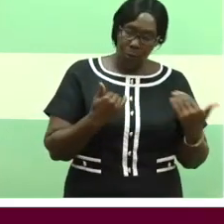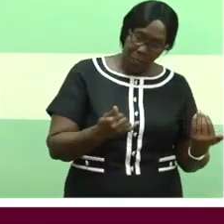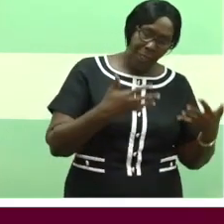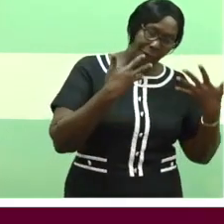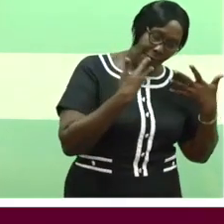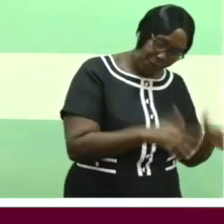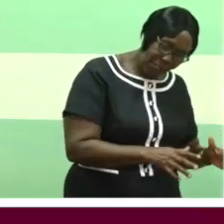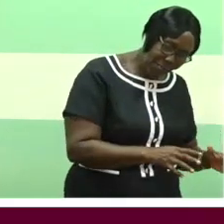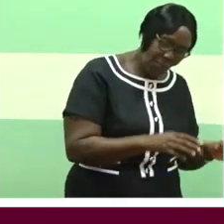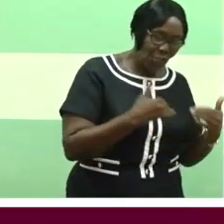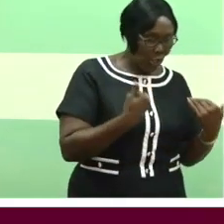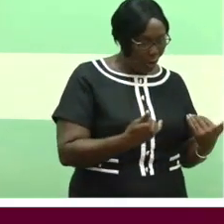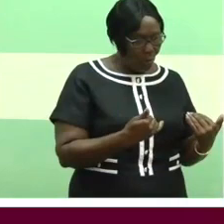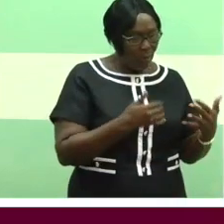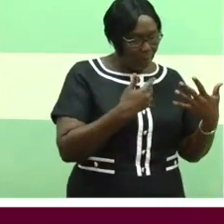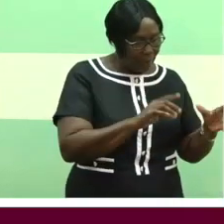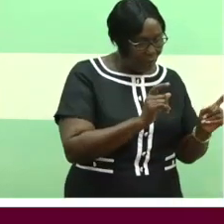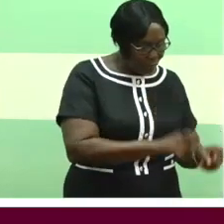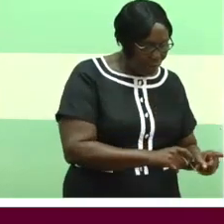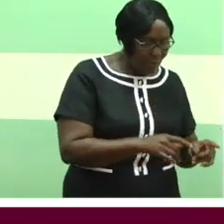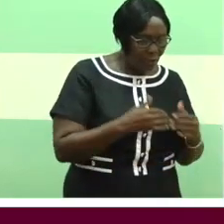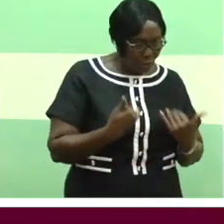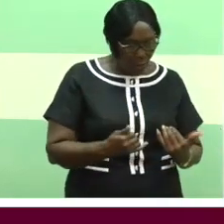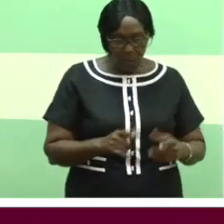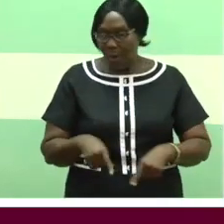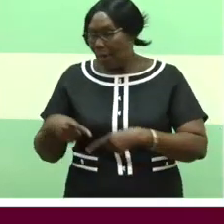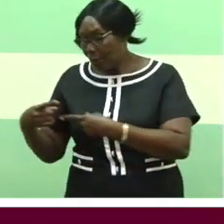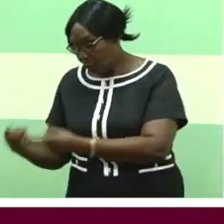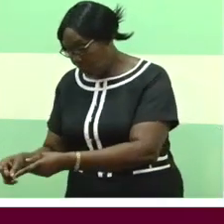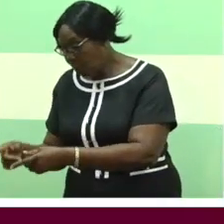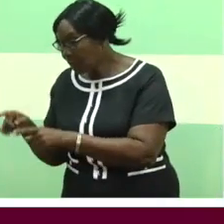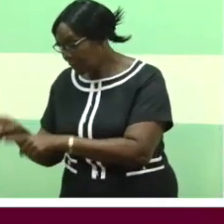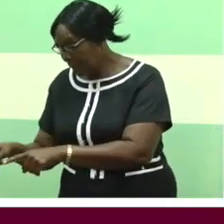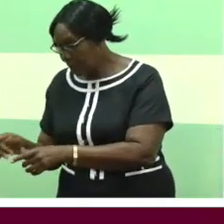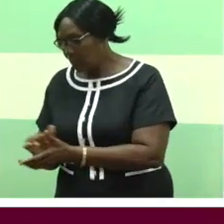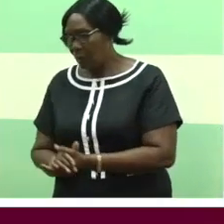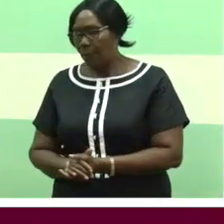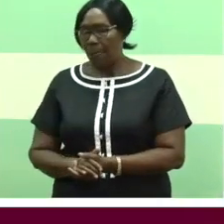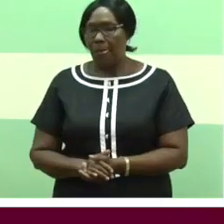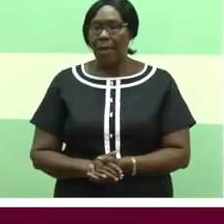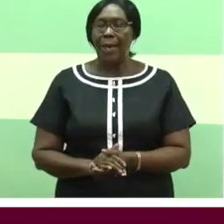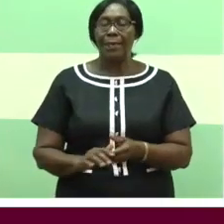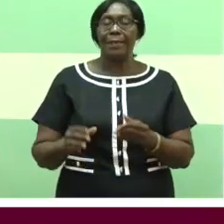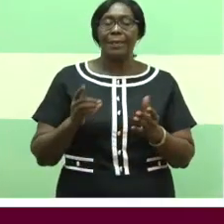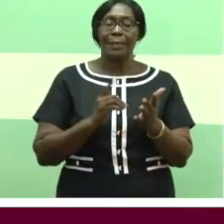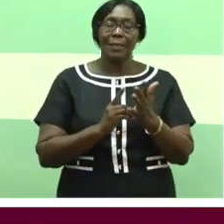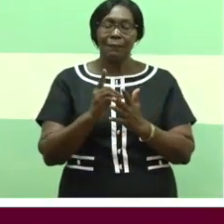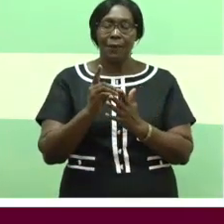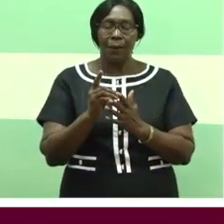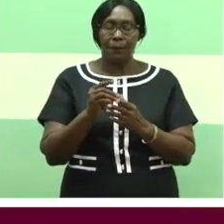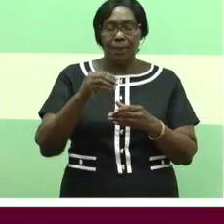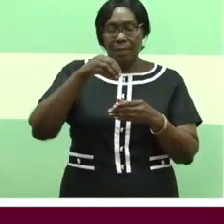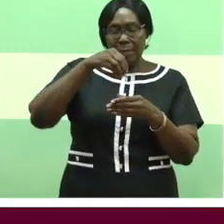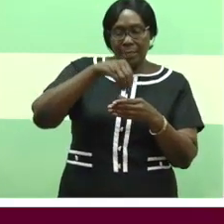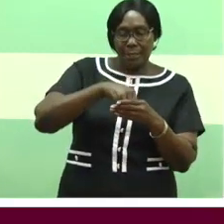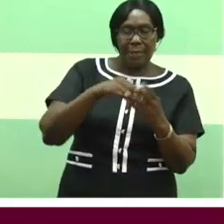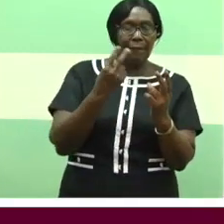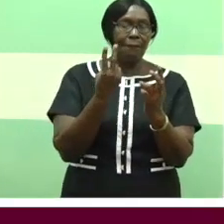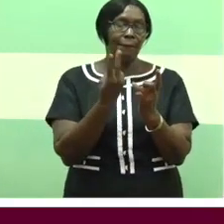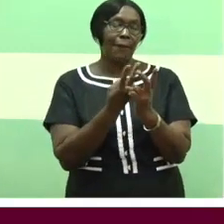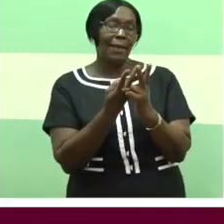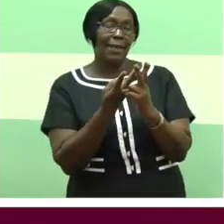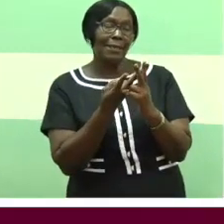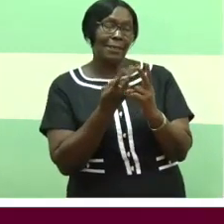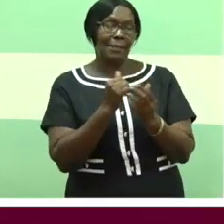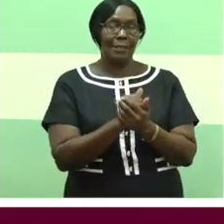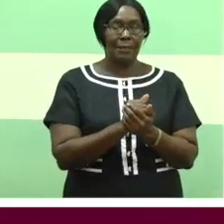it's there in visual, right? It develops their self-esteem. Children feel good about